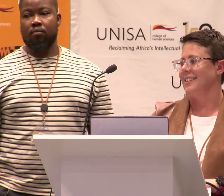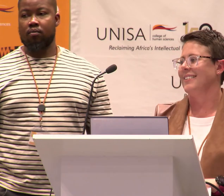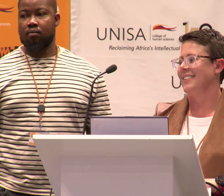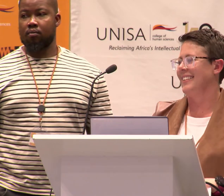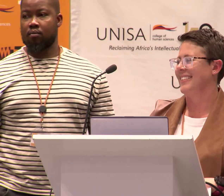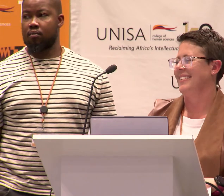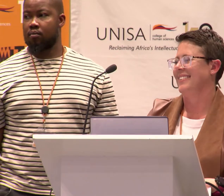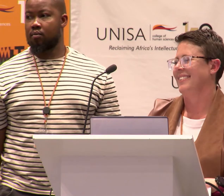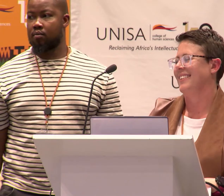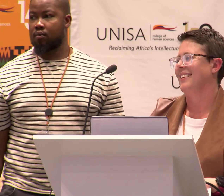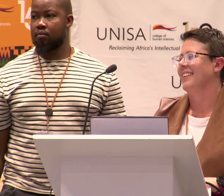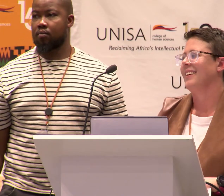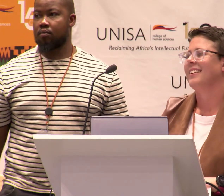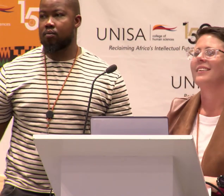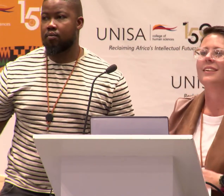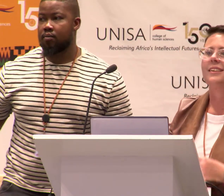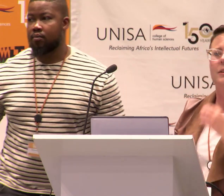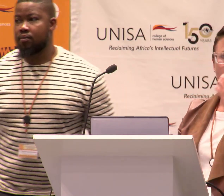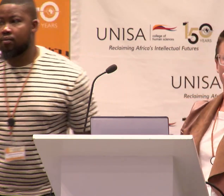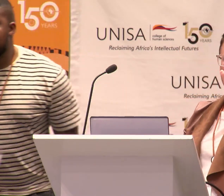Yes, sir.